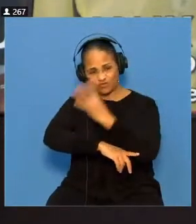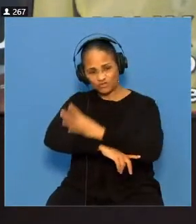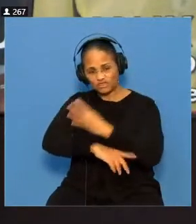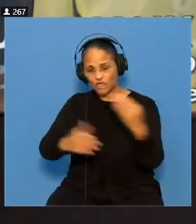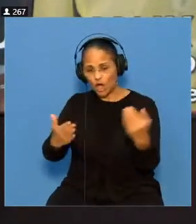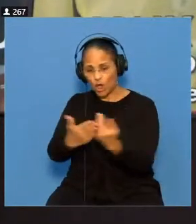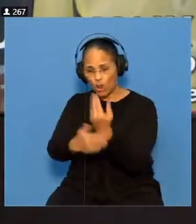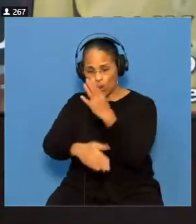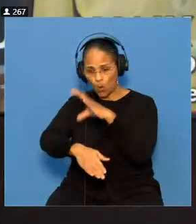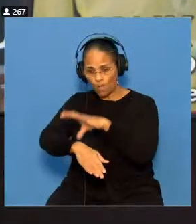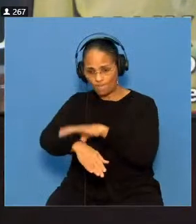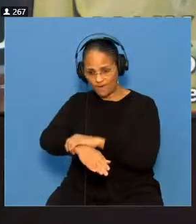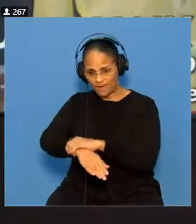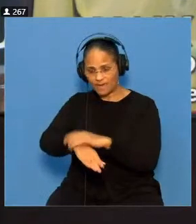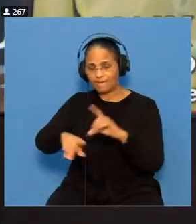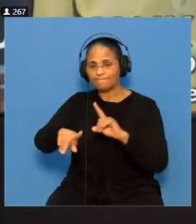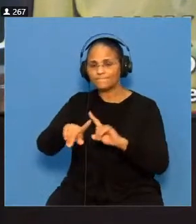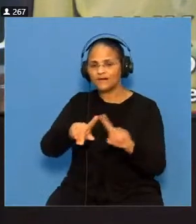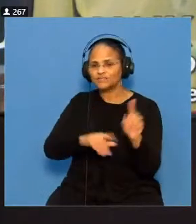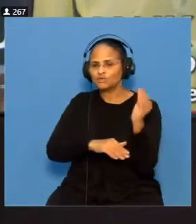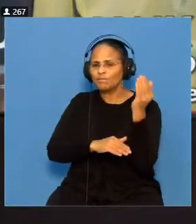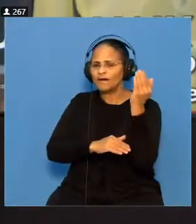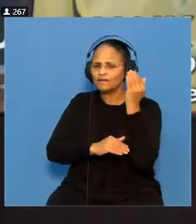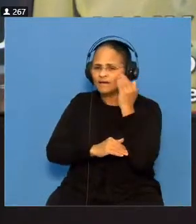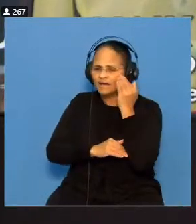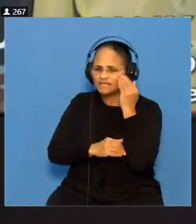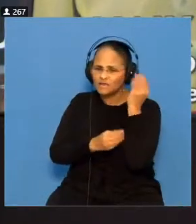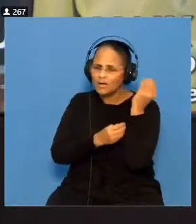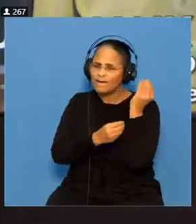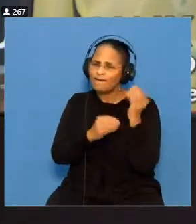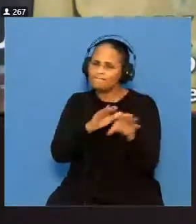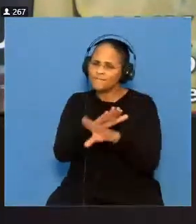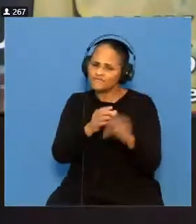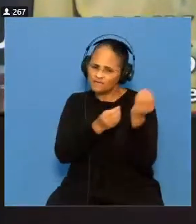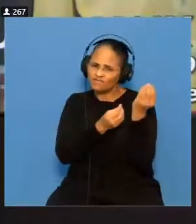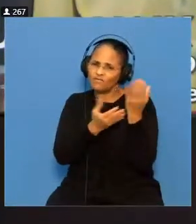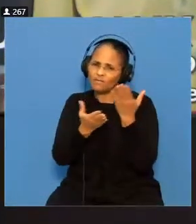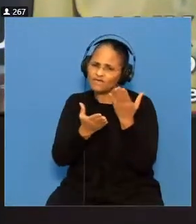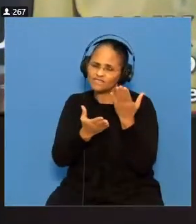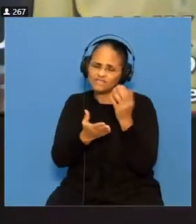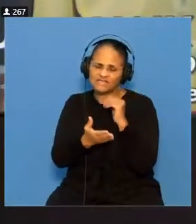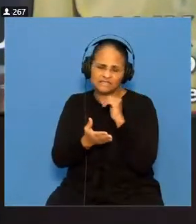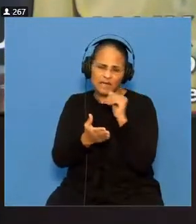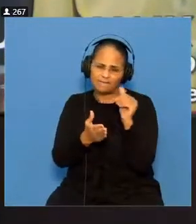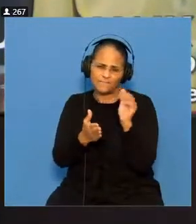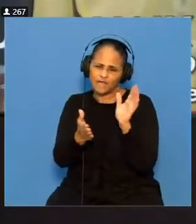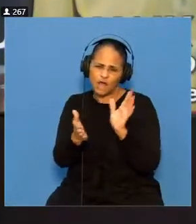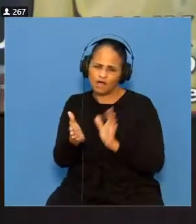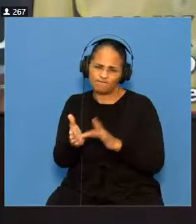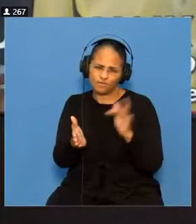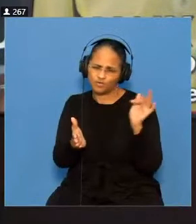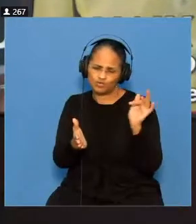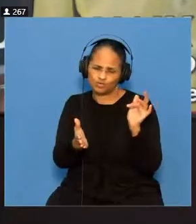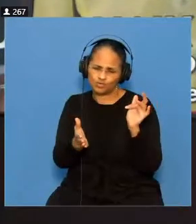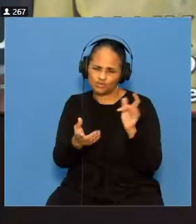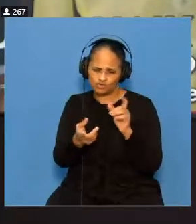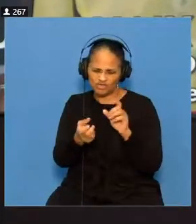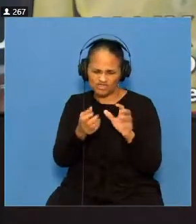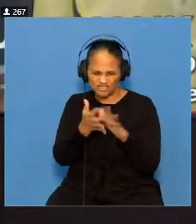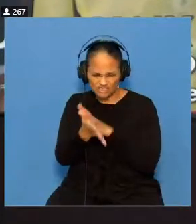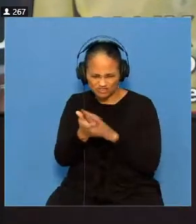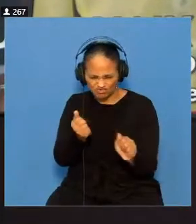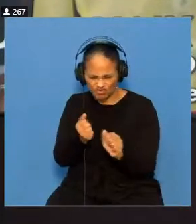new band. But to my knowledge, based on the information I received, it hasn't been heavily abused where people are just destroying them